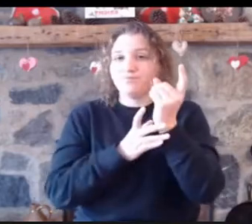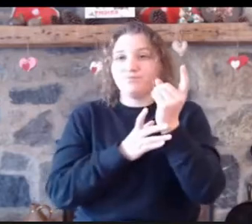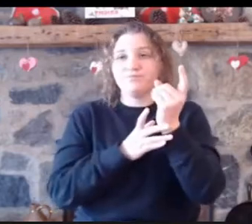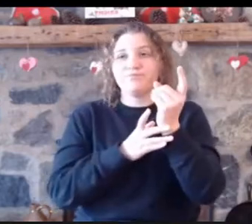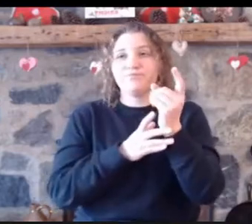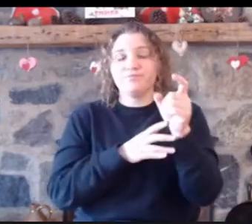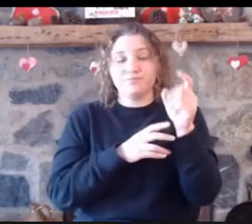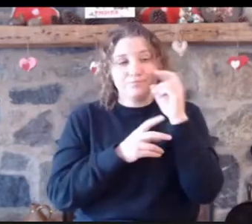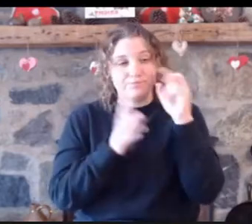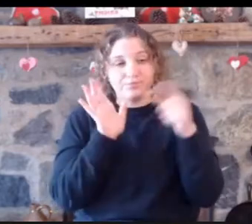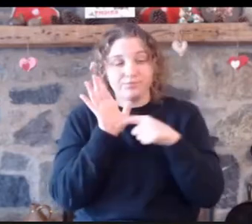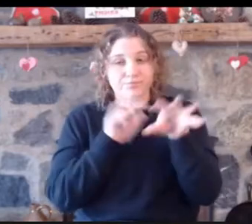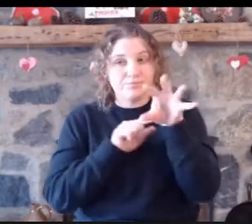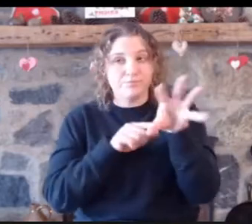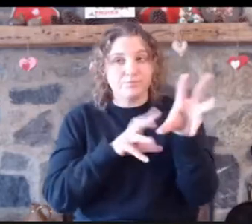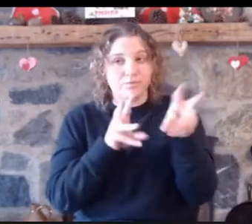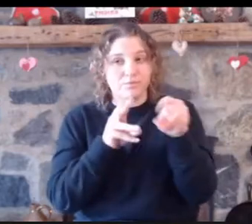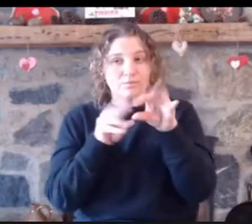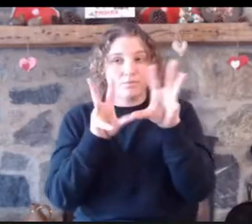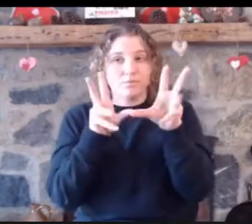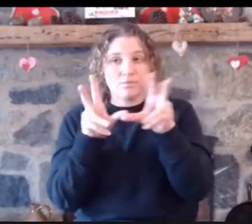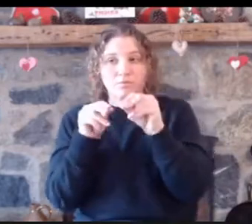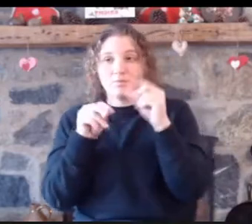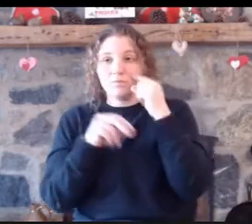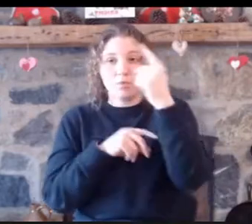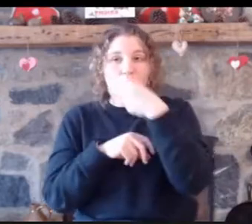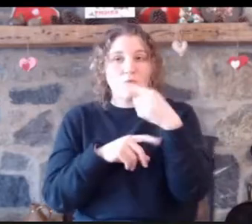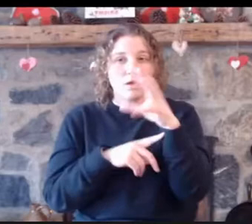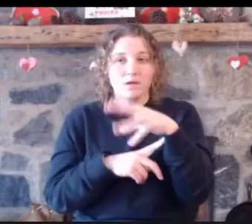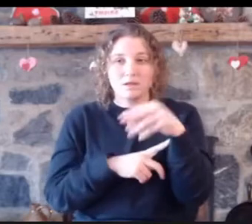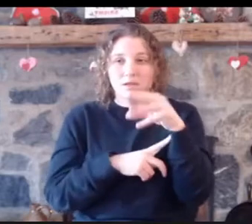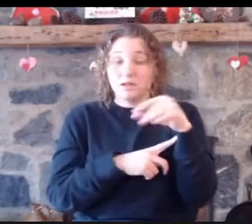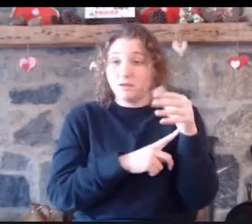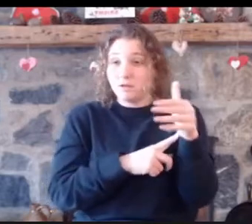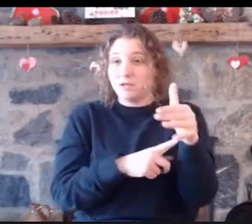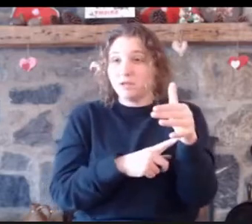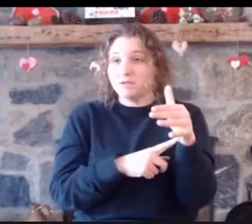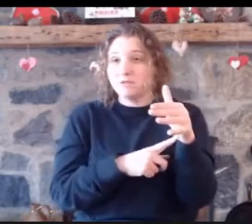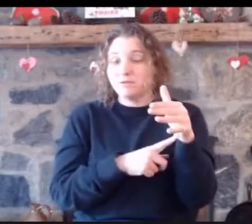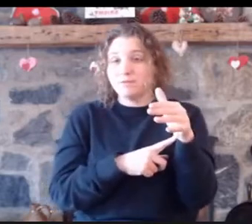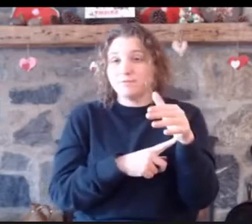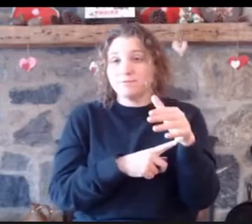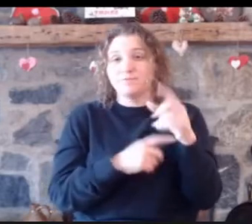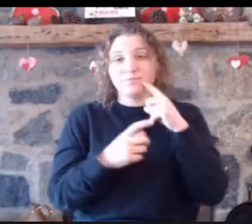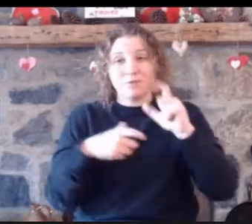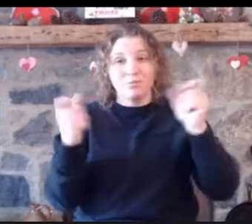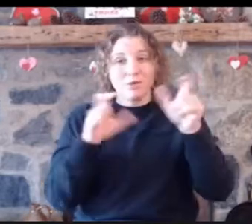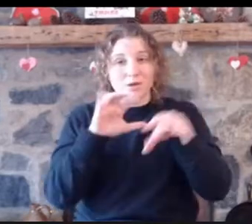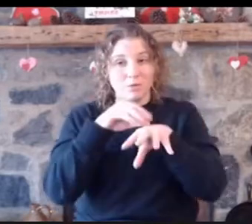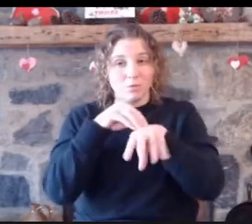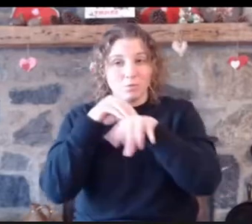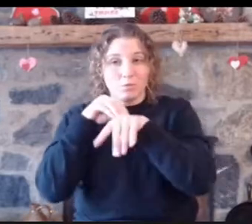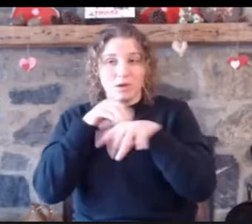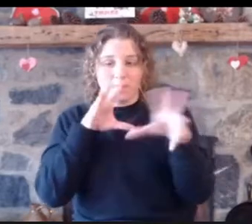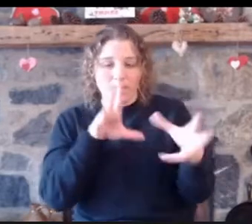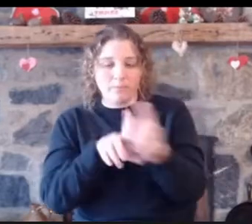the light patterns of the Atolla deep sea jellyfish, which attracts giant squid.